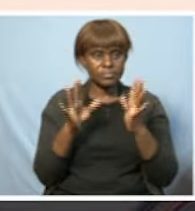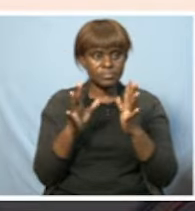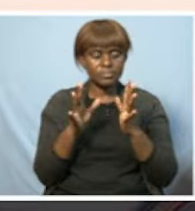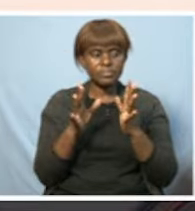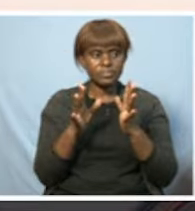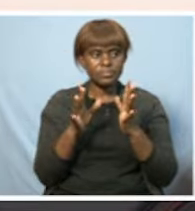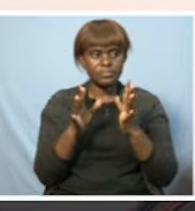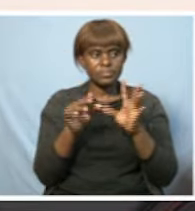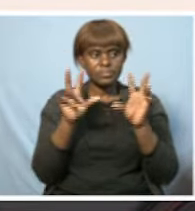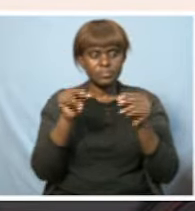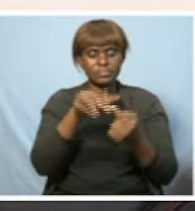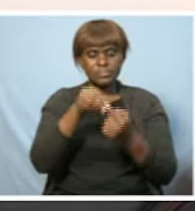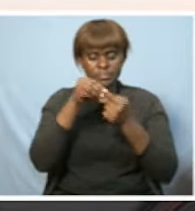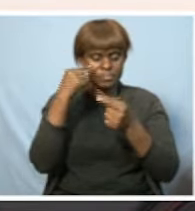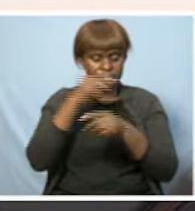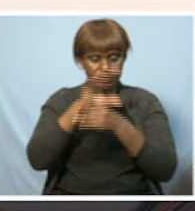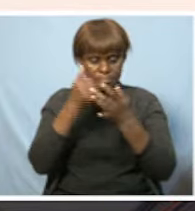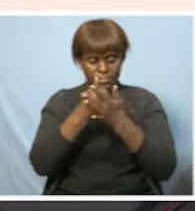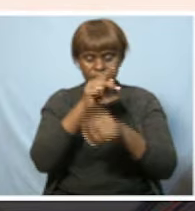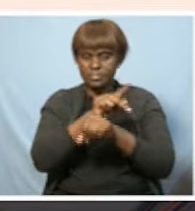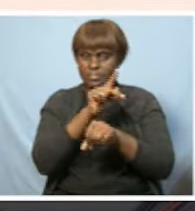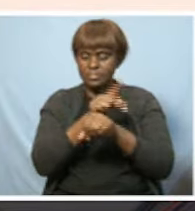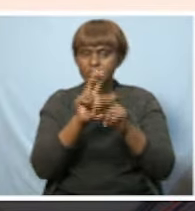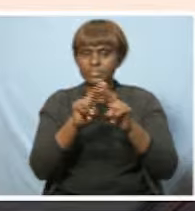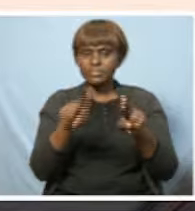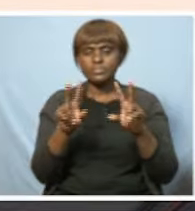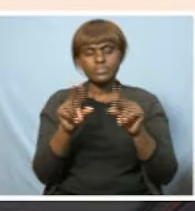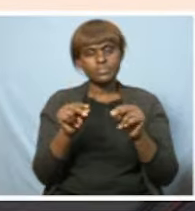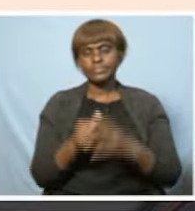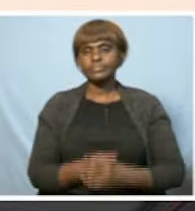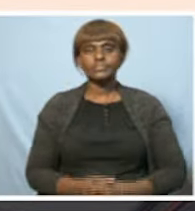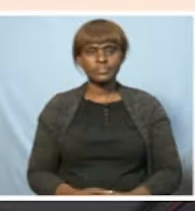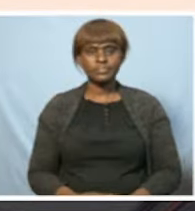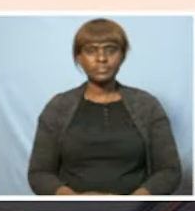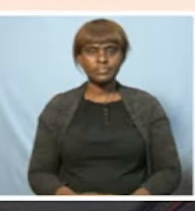Not specifically for all the projects, Chair.